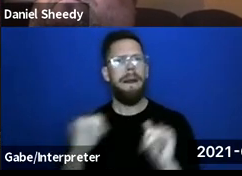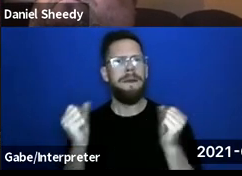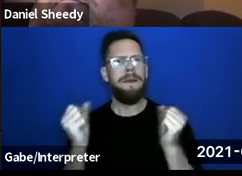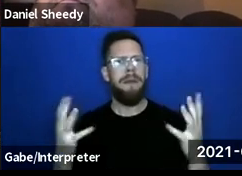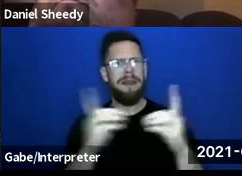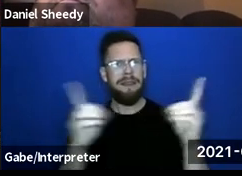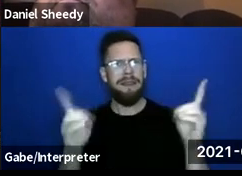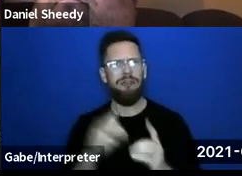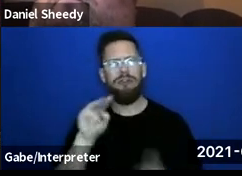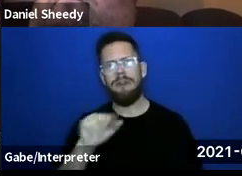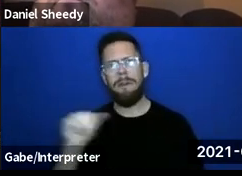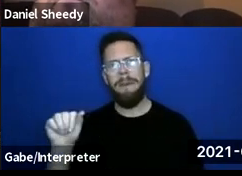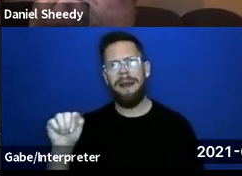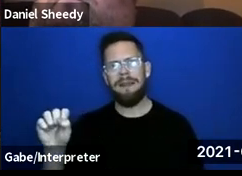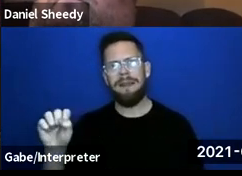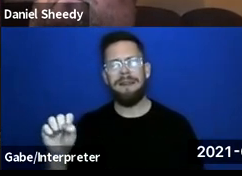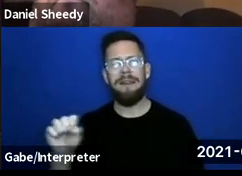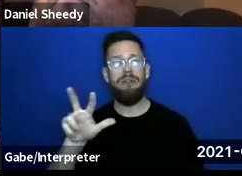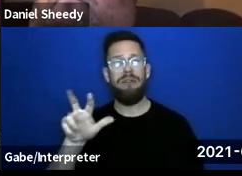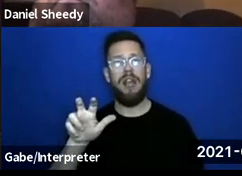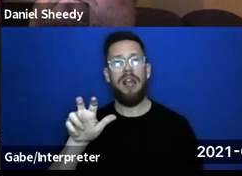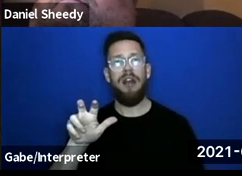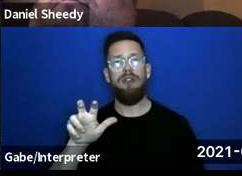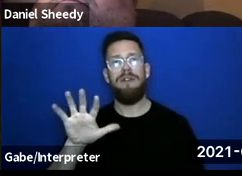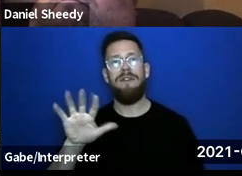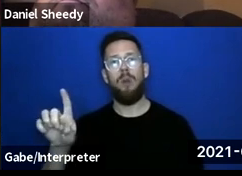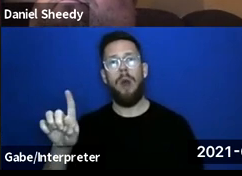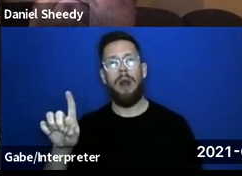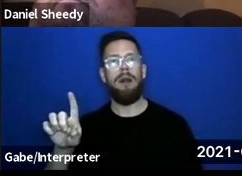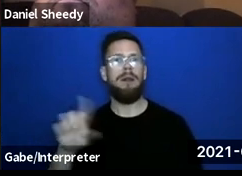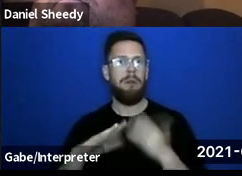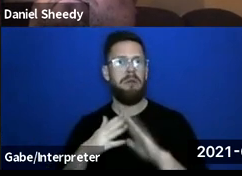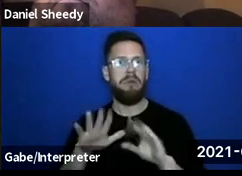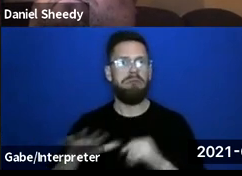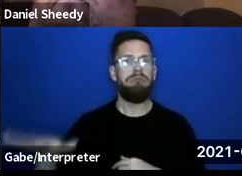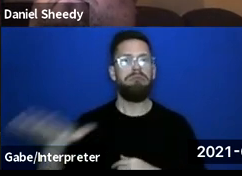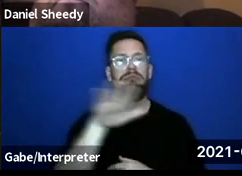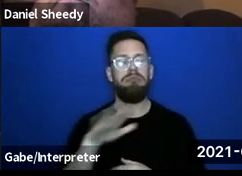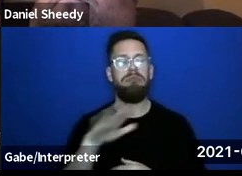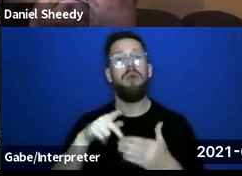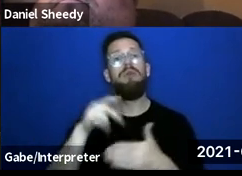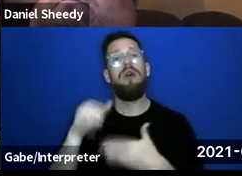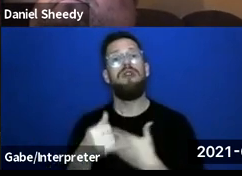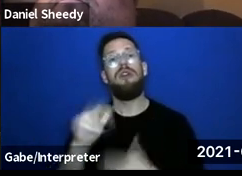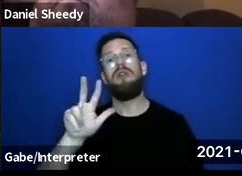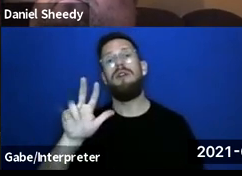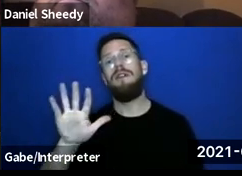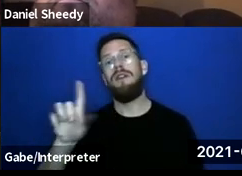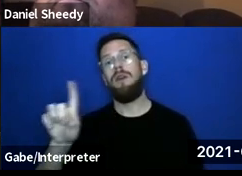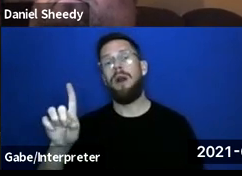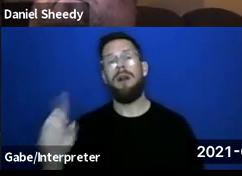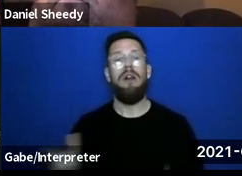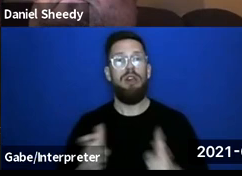fact, 351 communities around the Commonwealth. So Project 351 is the largest